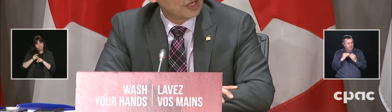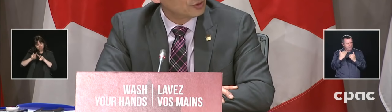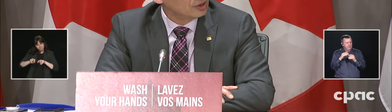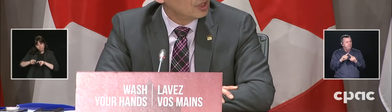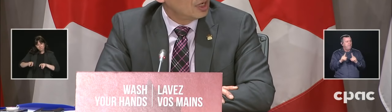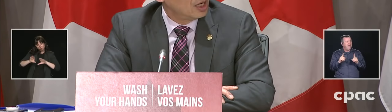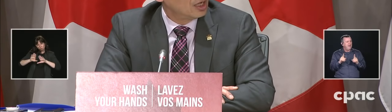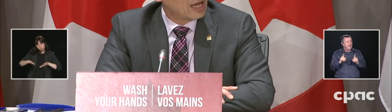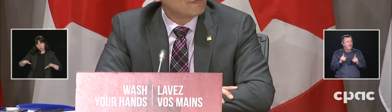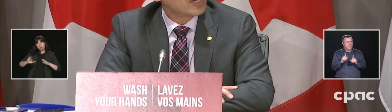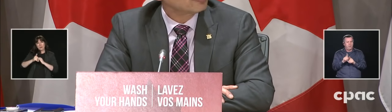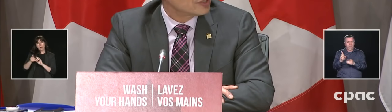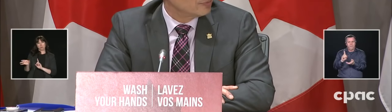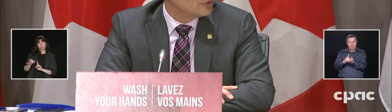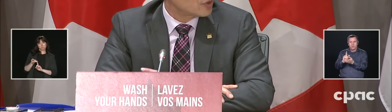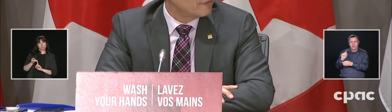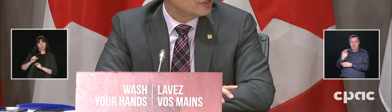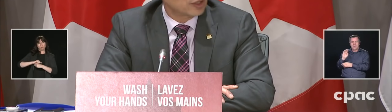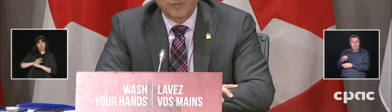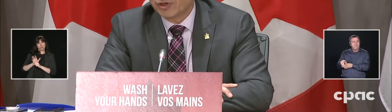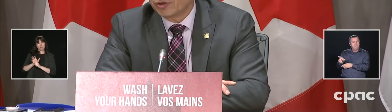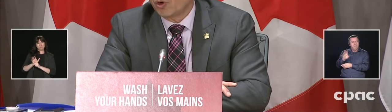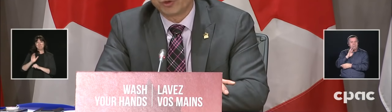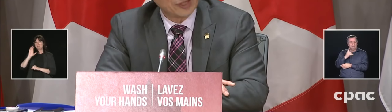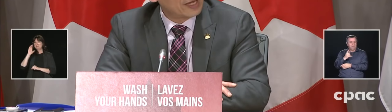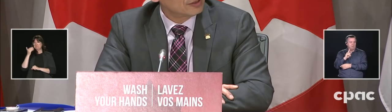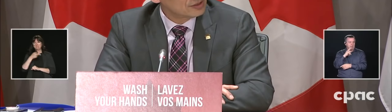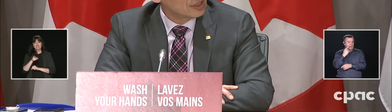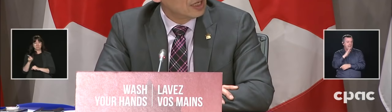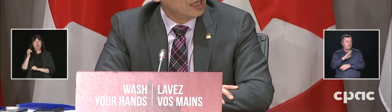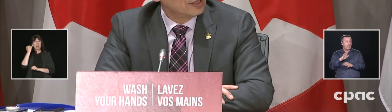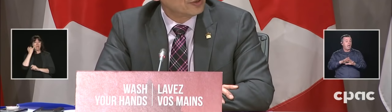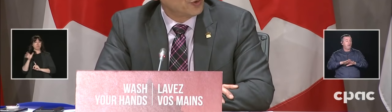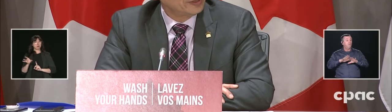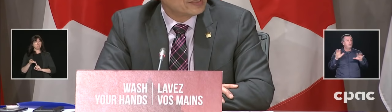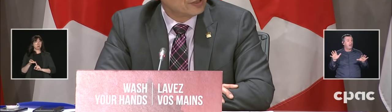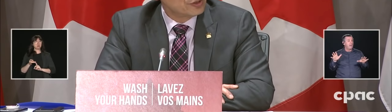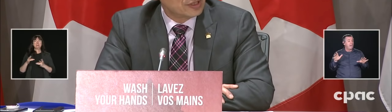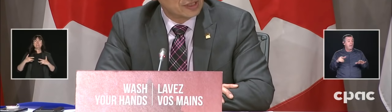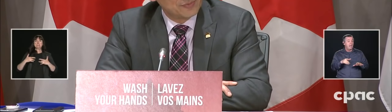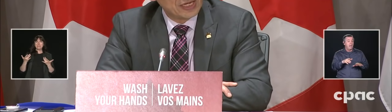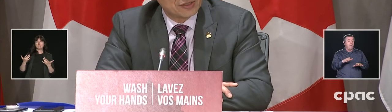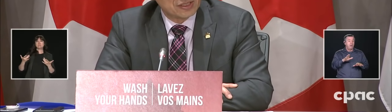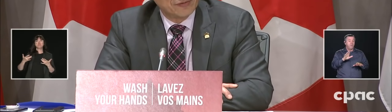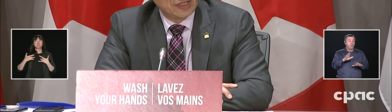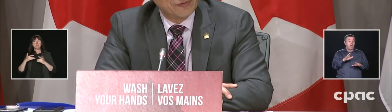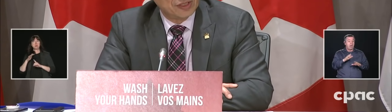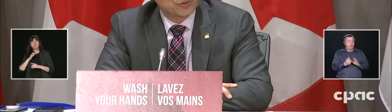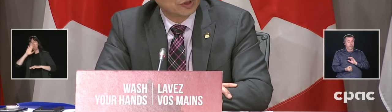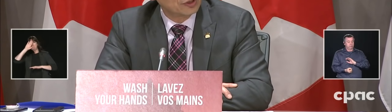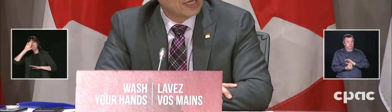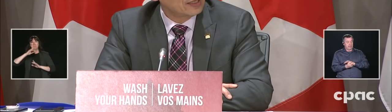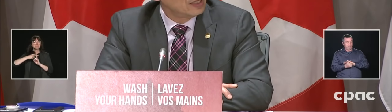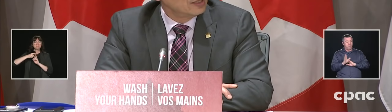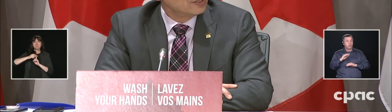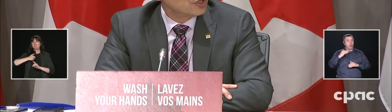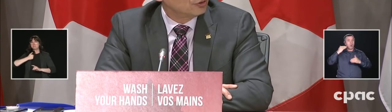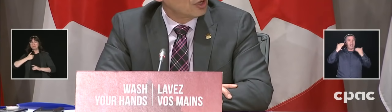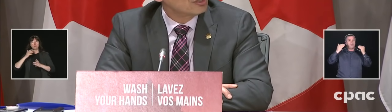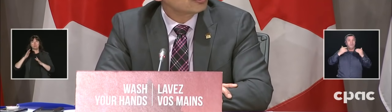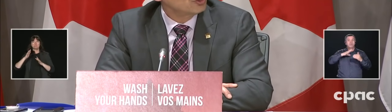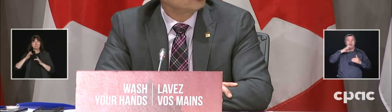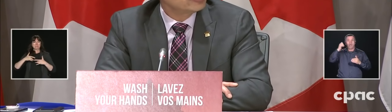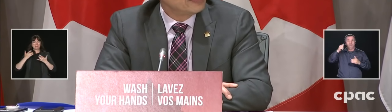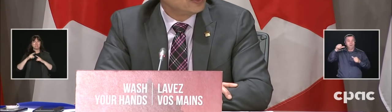children in general have milder symptoms, obviously, compared to older adults. Another point that's interesting is based on some of the evidence we looked at, the